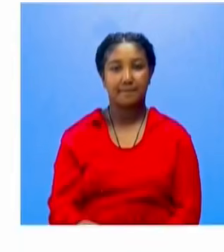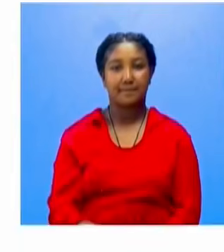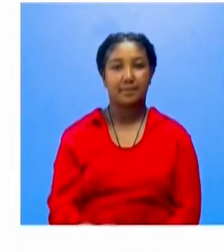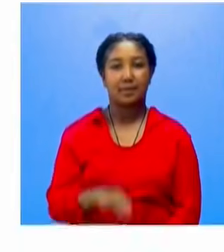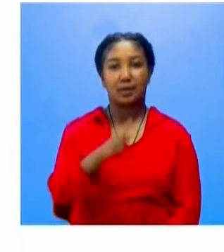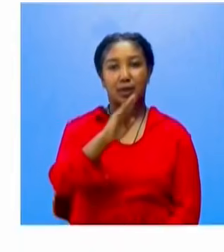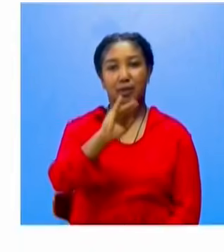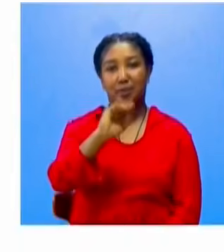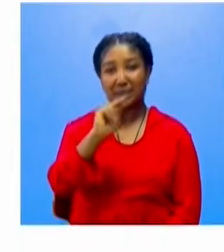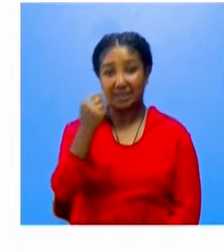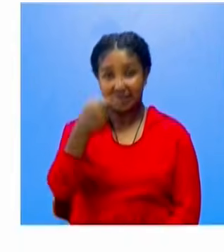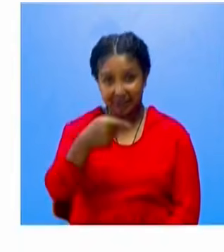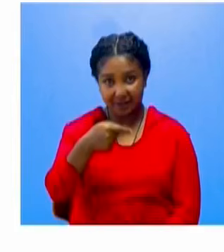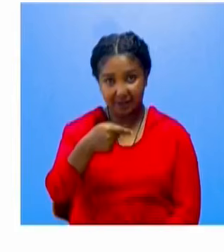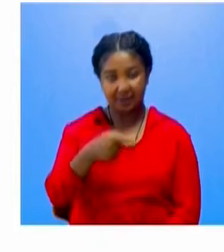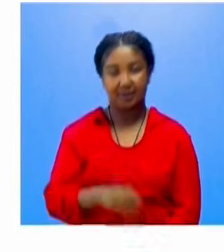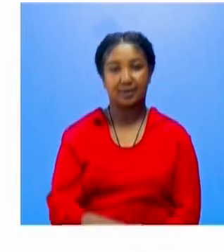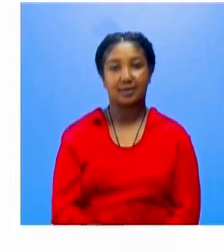being